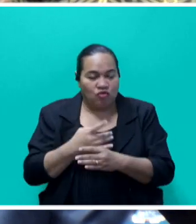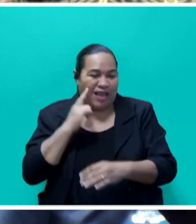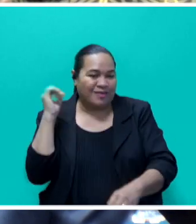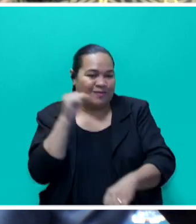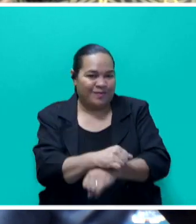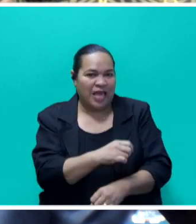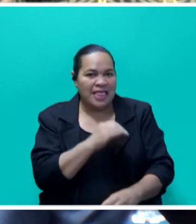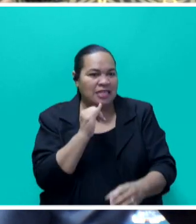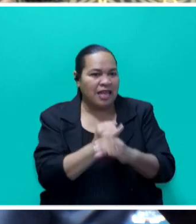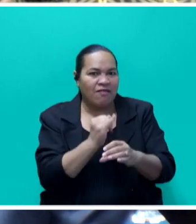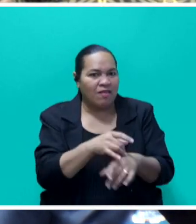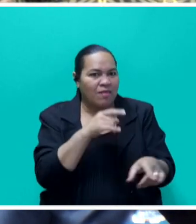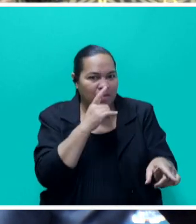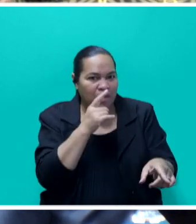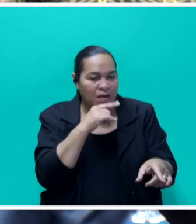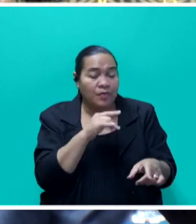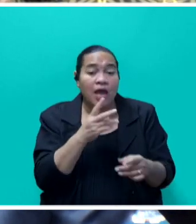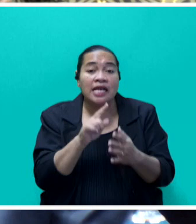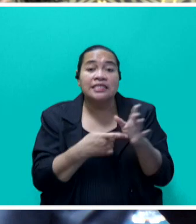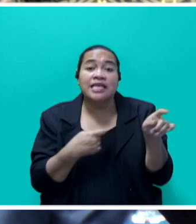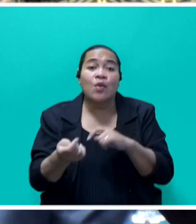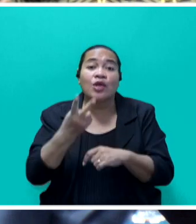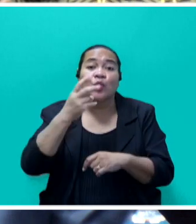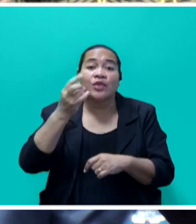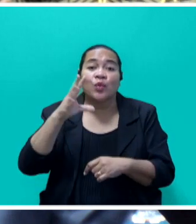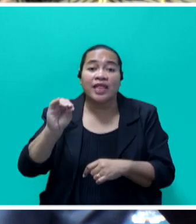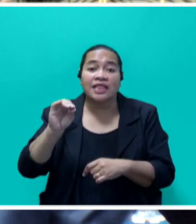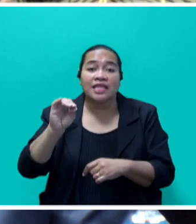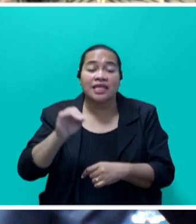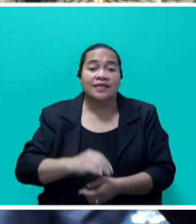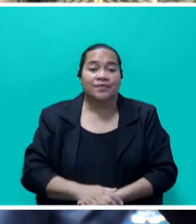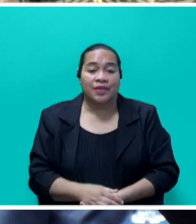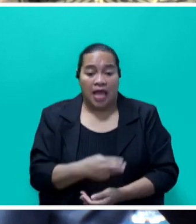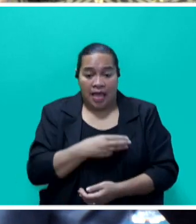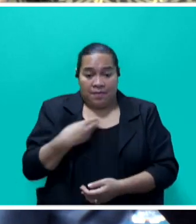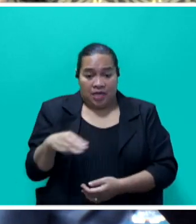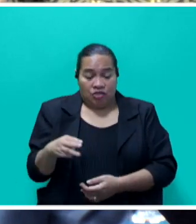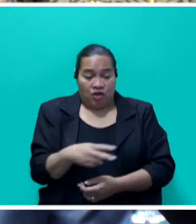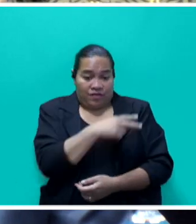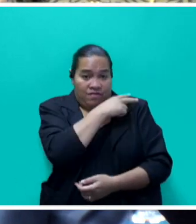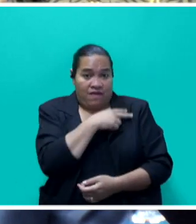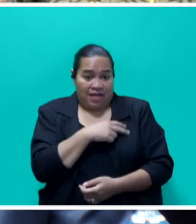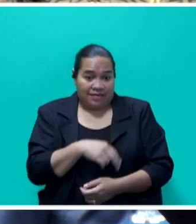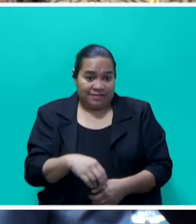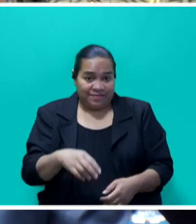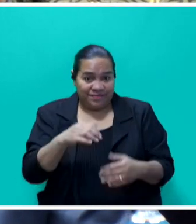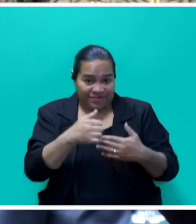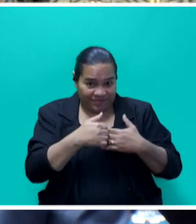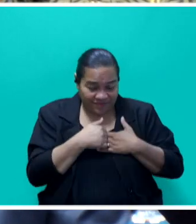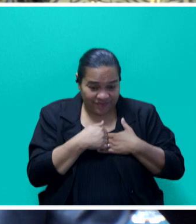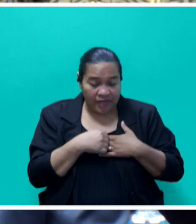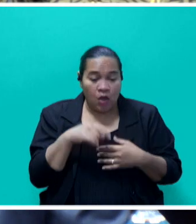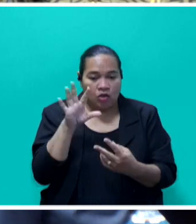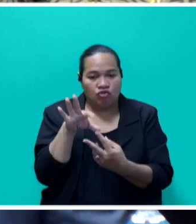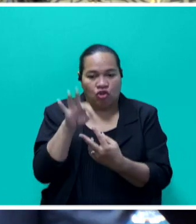in persons. In January 2020, Mr. Speaker, sir, the Ministry of Defense, National Security and Policing was